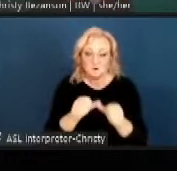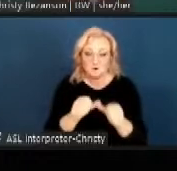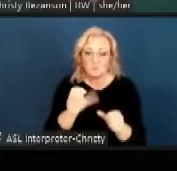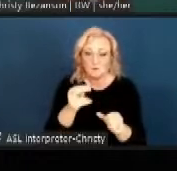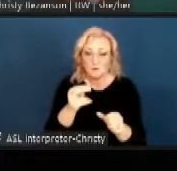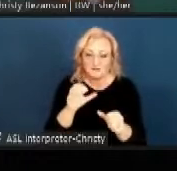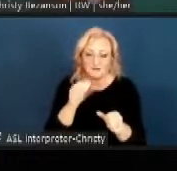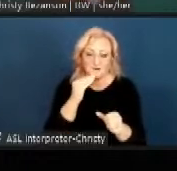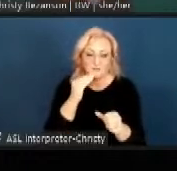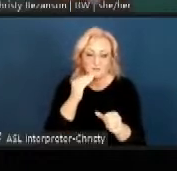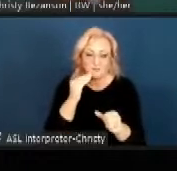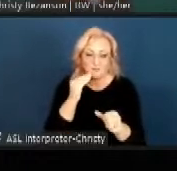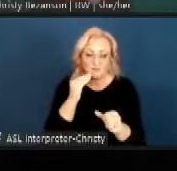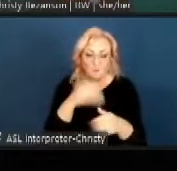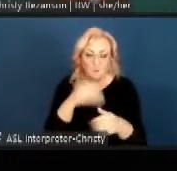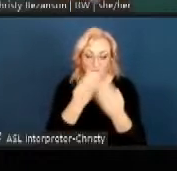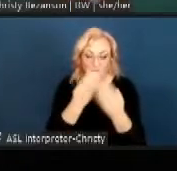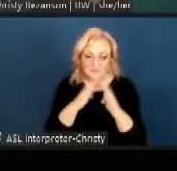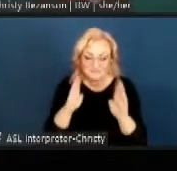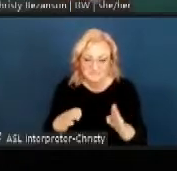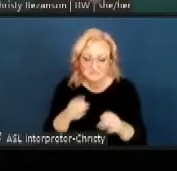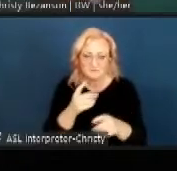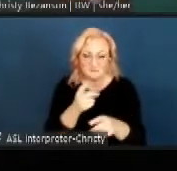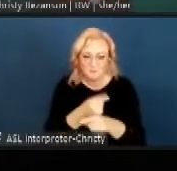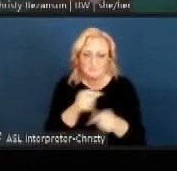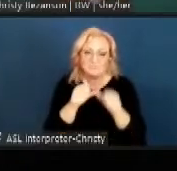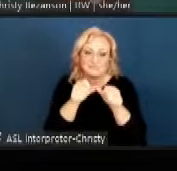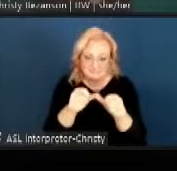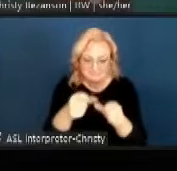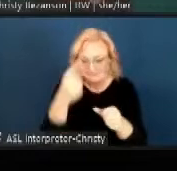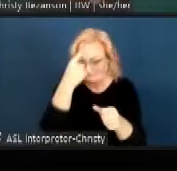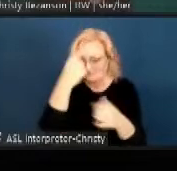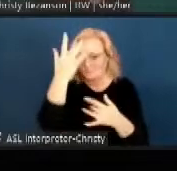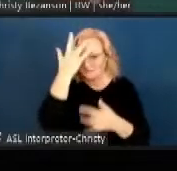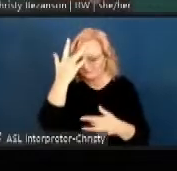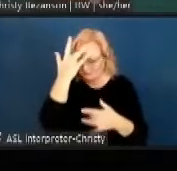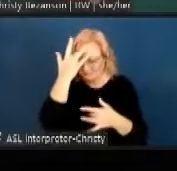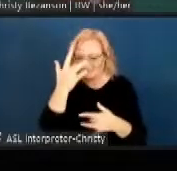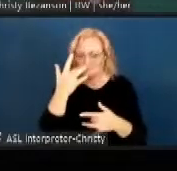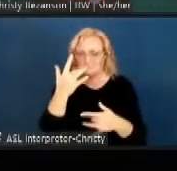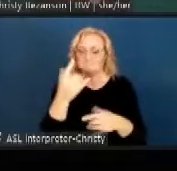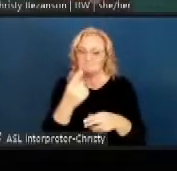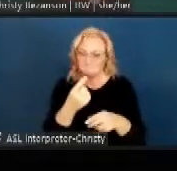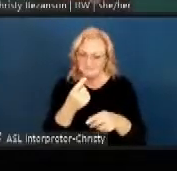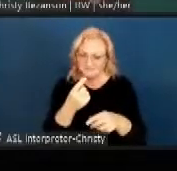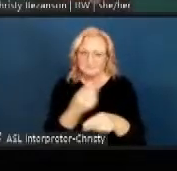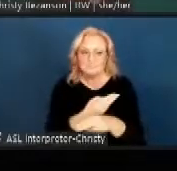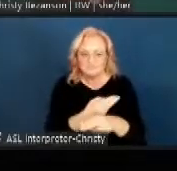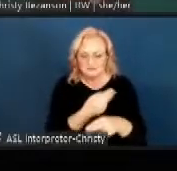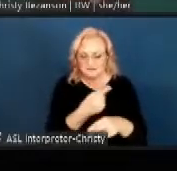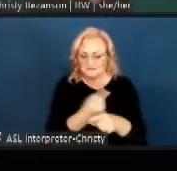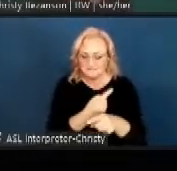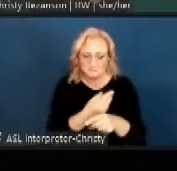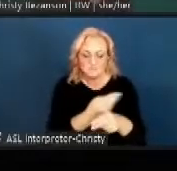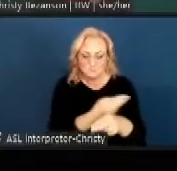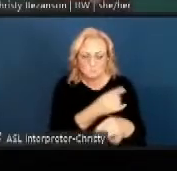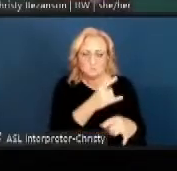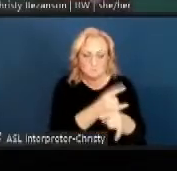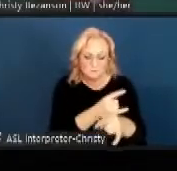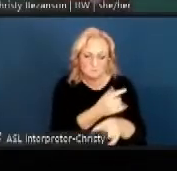homeless and with severe and persistent mental illness, and oftentimes with substance use disorder as well. What would you think,